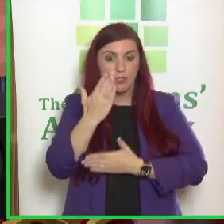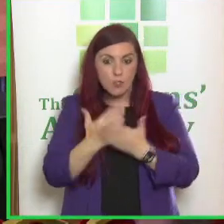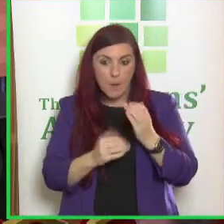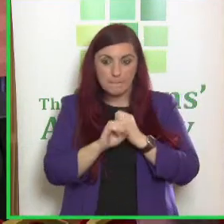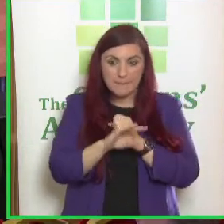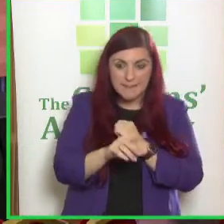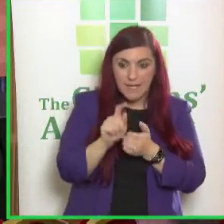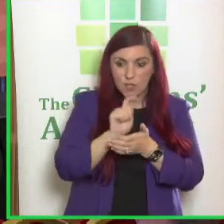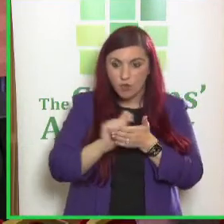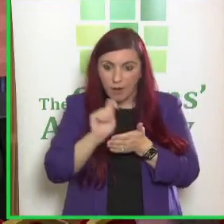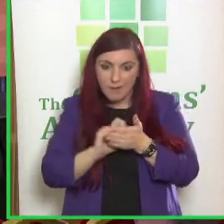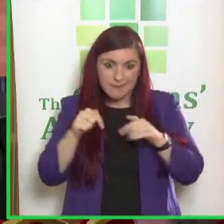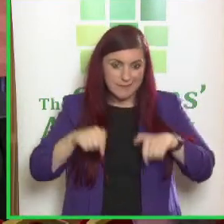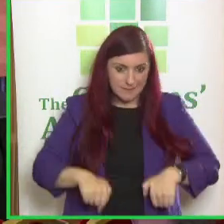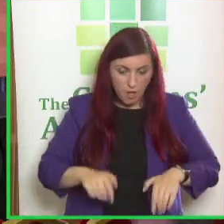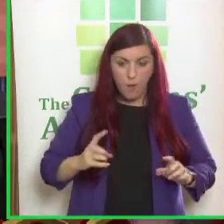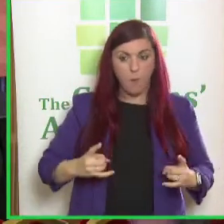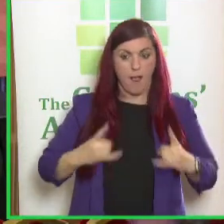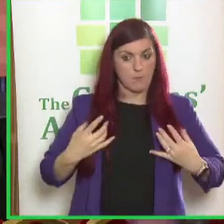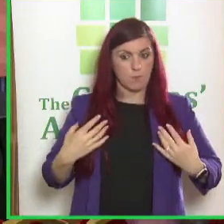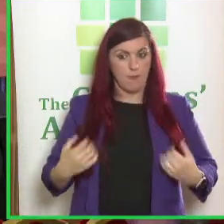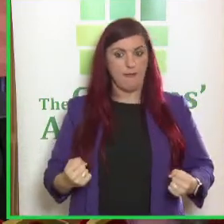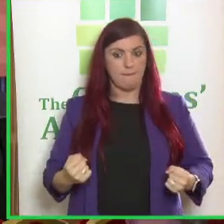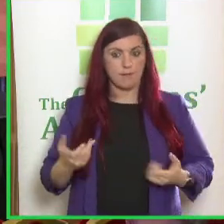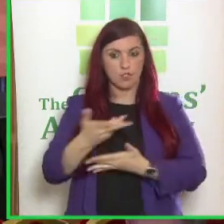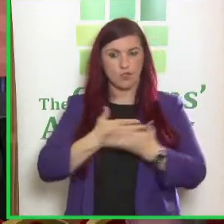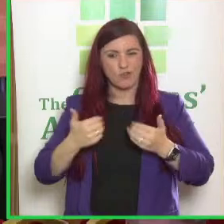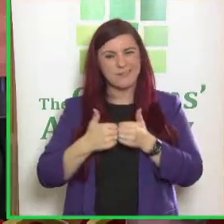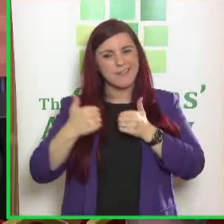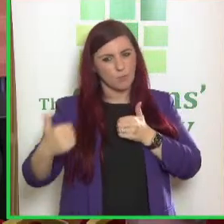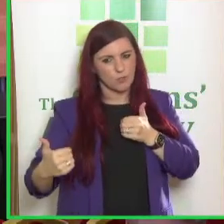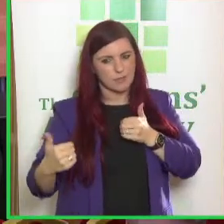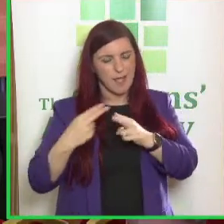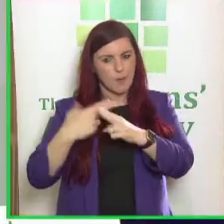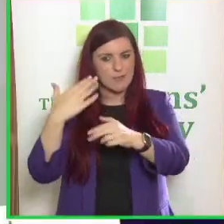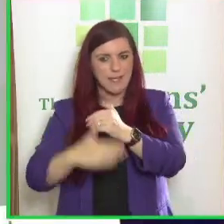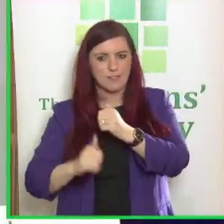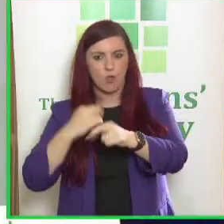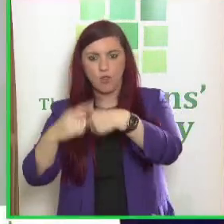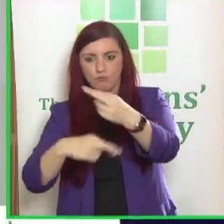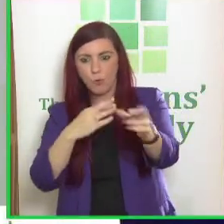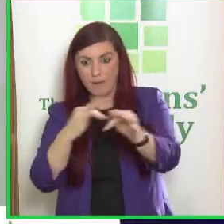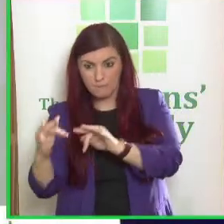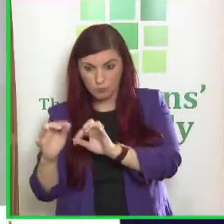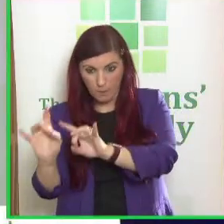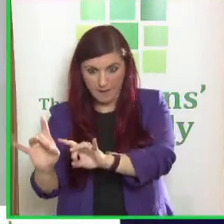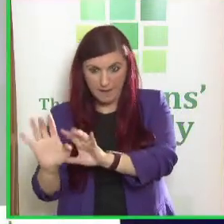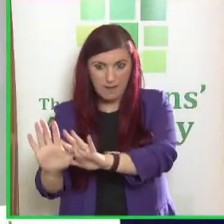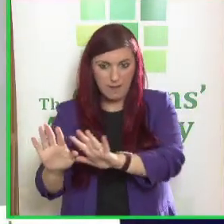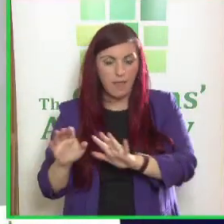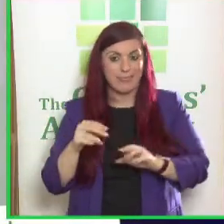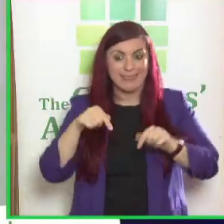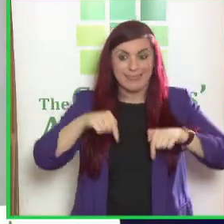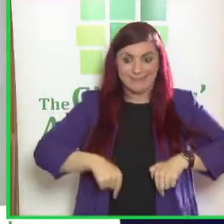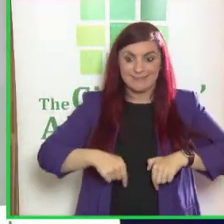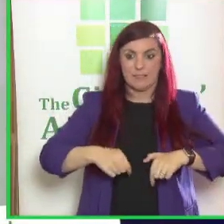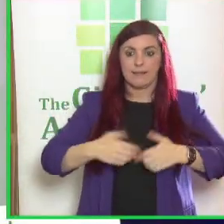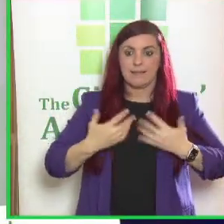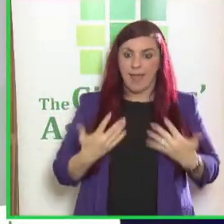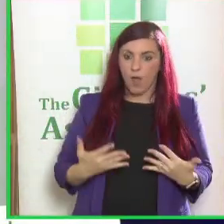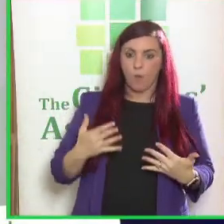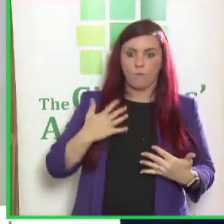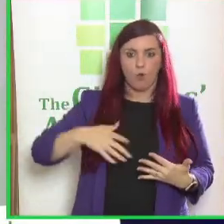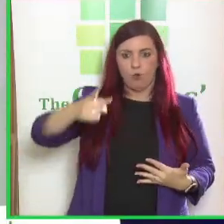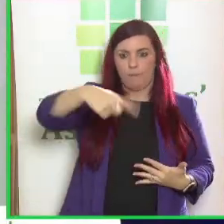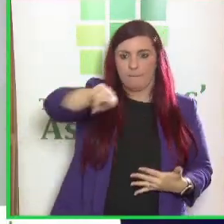journalists. We're quite happy to have a discussion separately outside. We have a room, we have availability, so we'll do it with media press